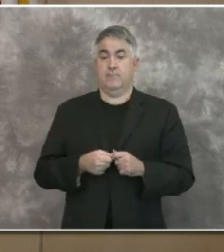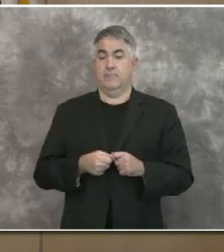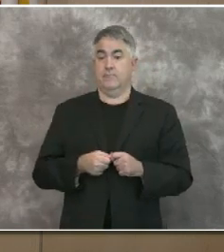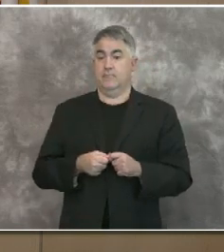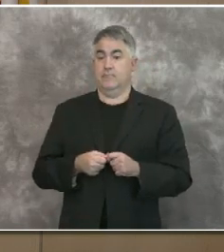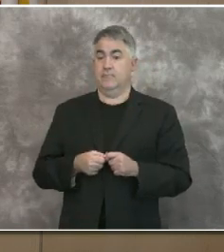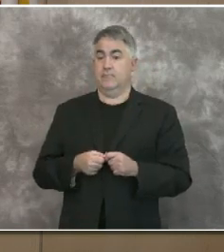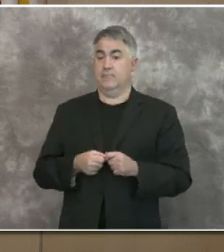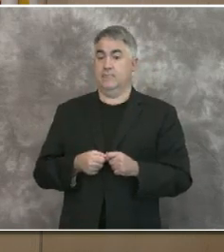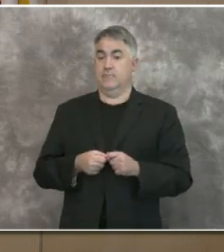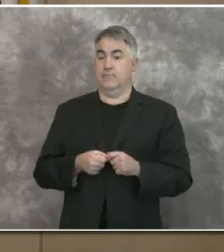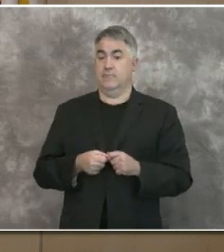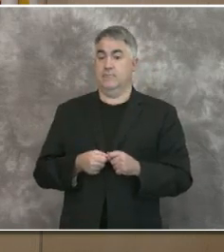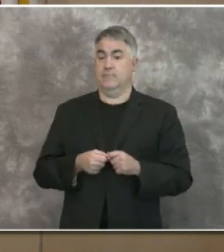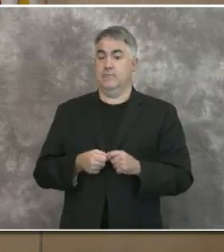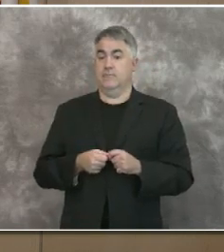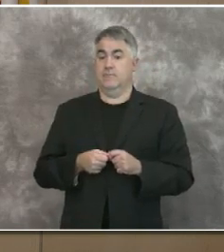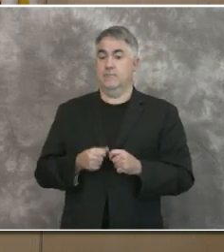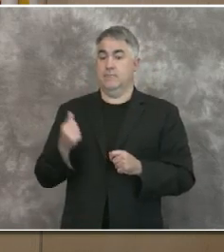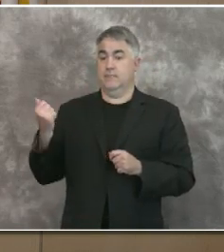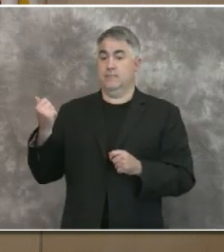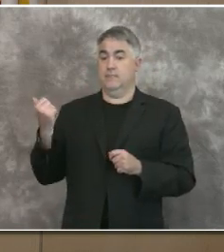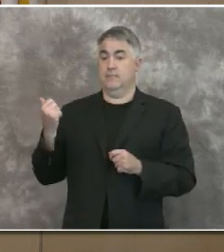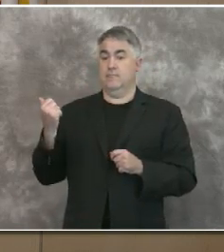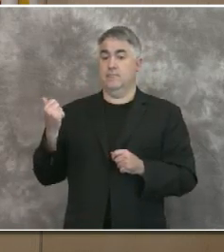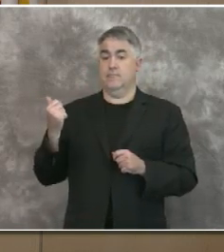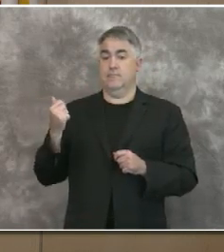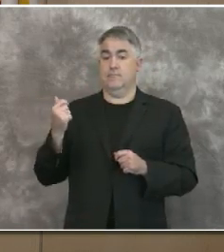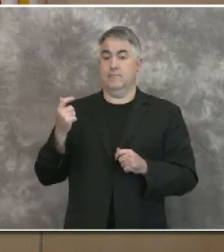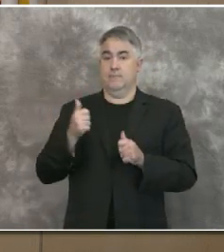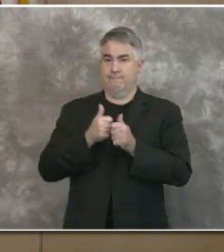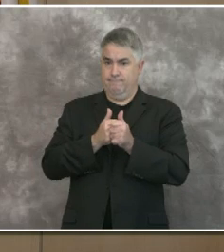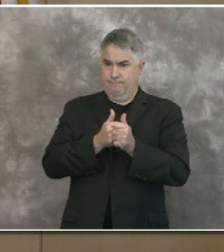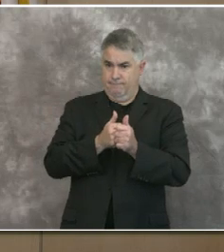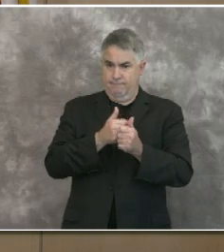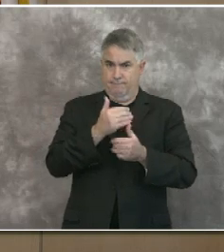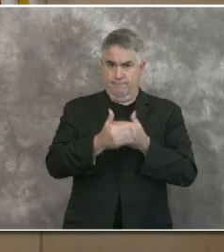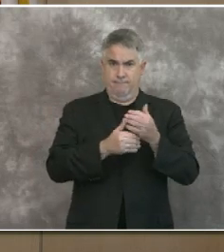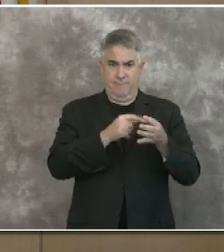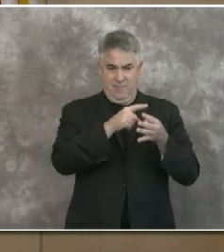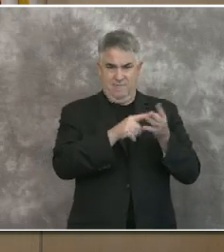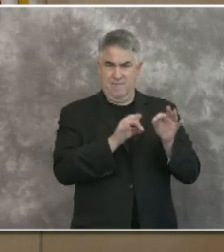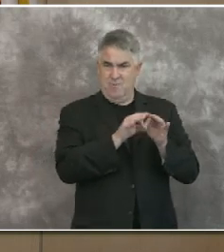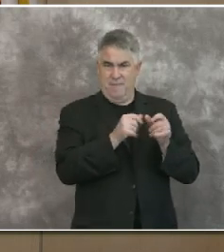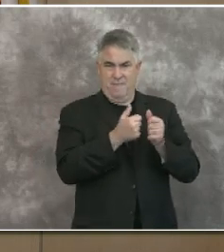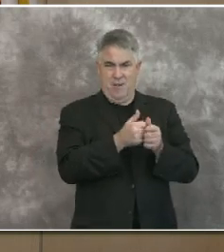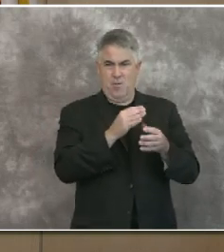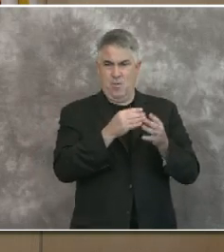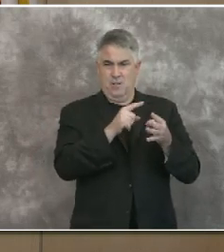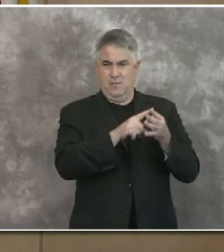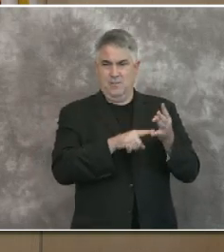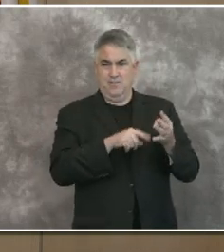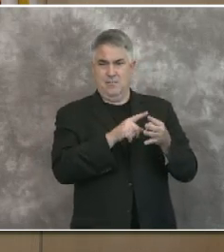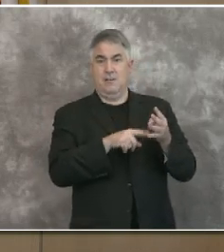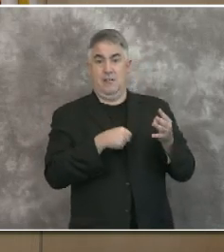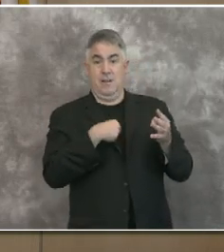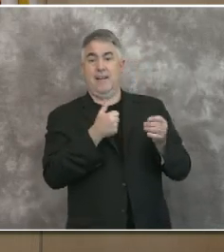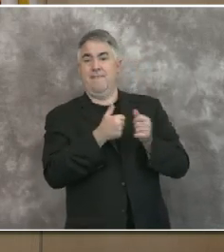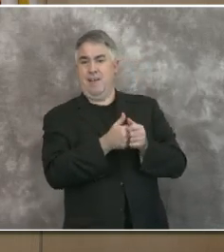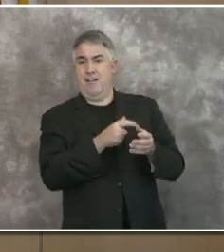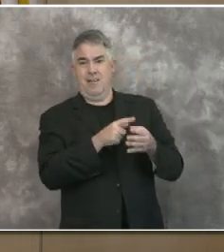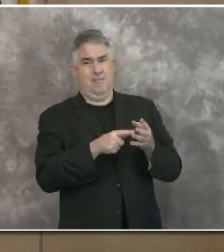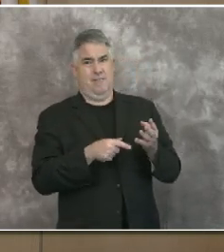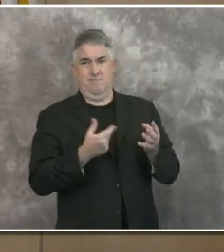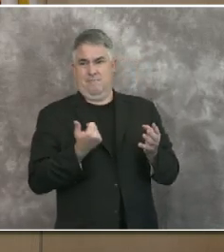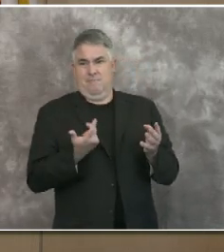fifth is adherence. All of these strategies are only as good as our behavior and culture of